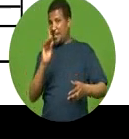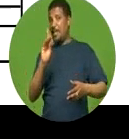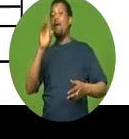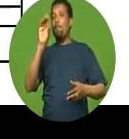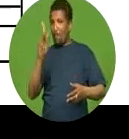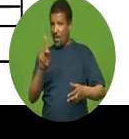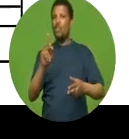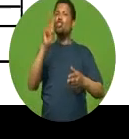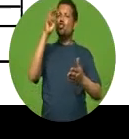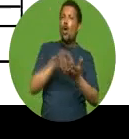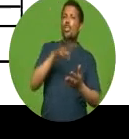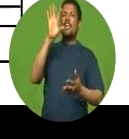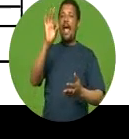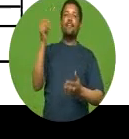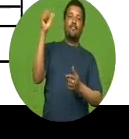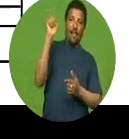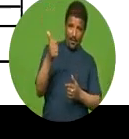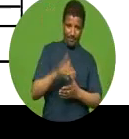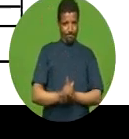in 2009-10,